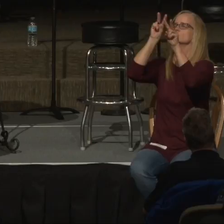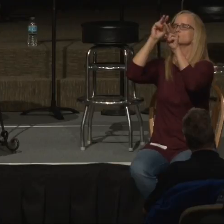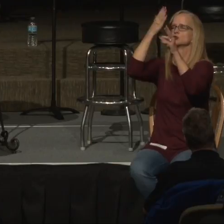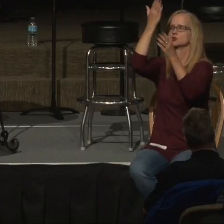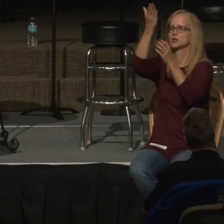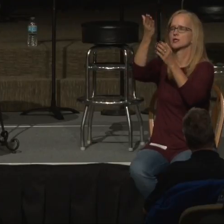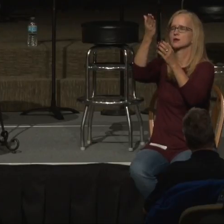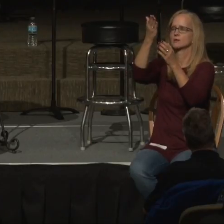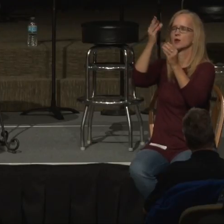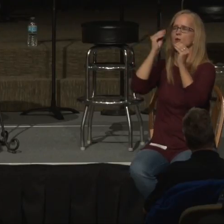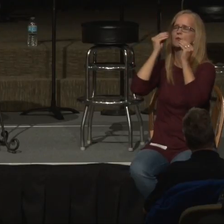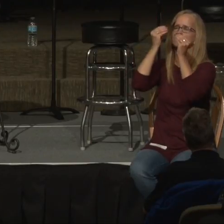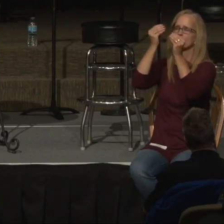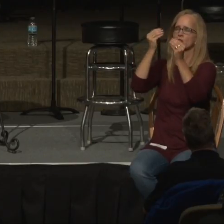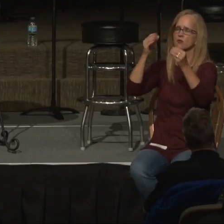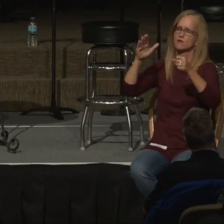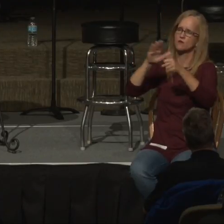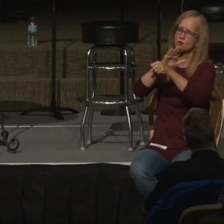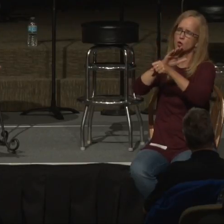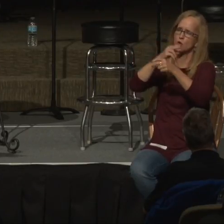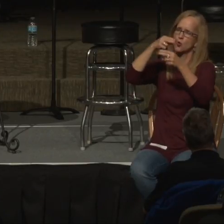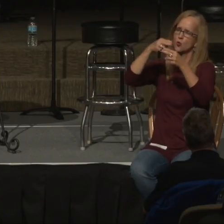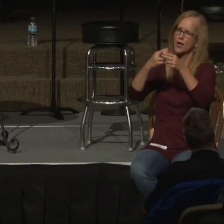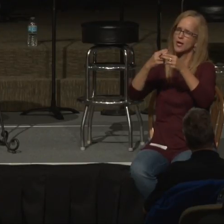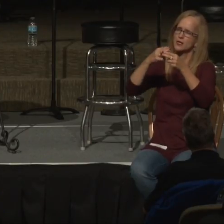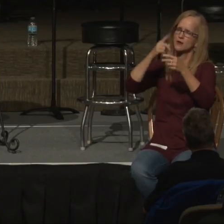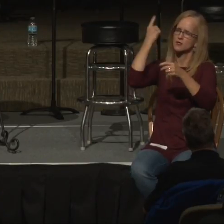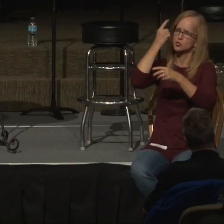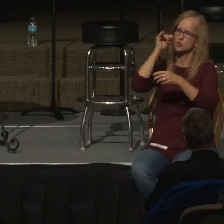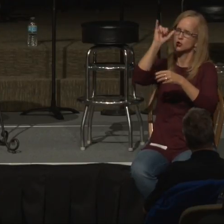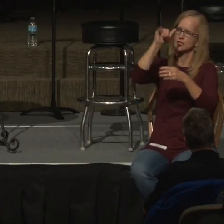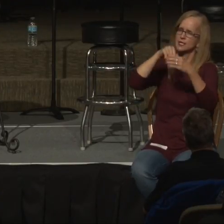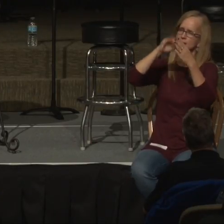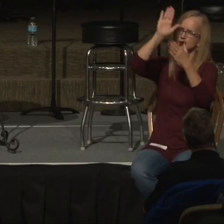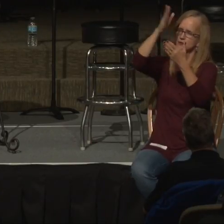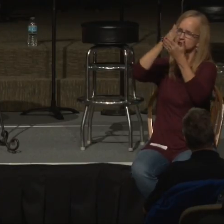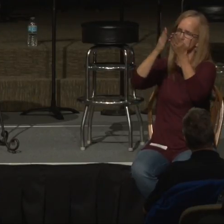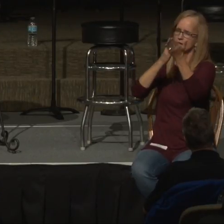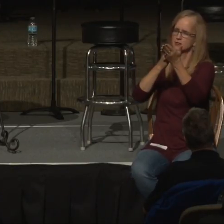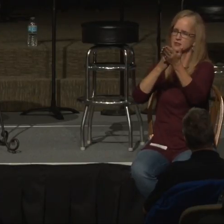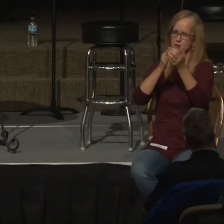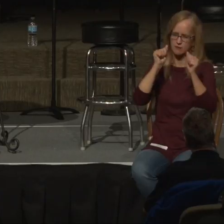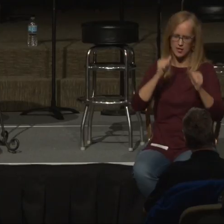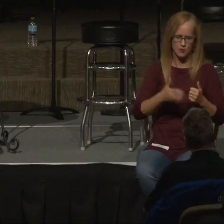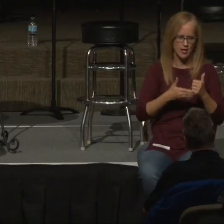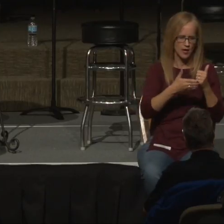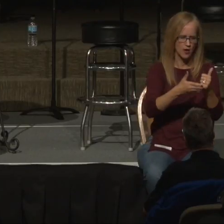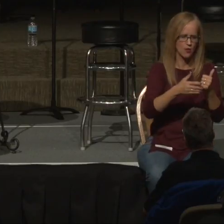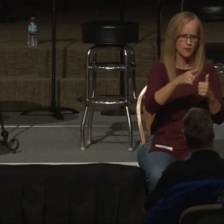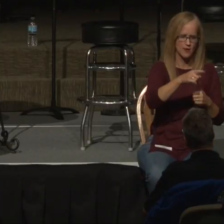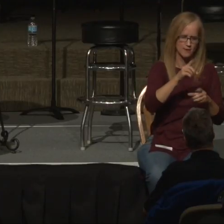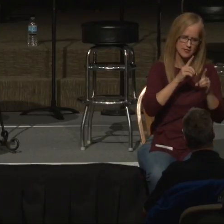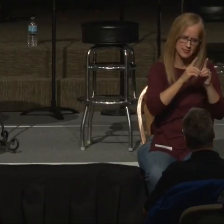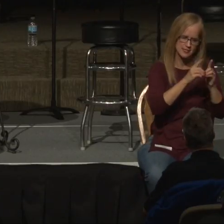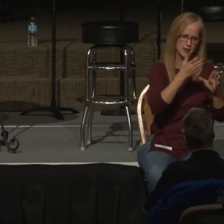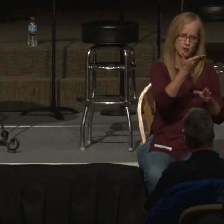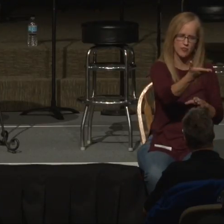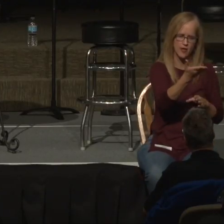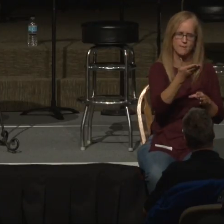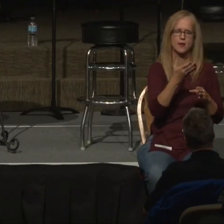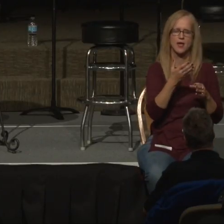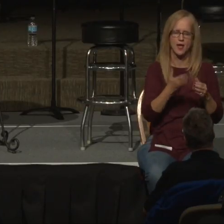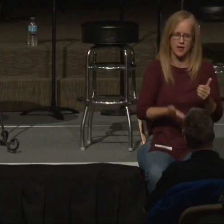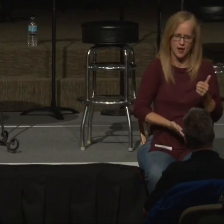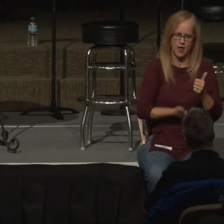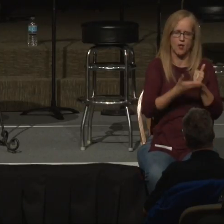of their eternity in his hands. Give us an opportunity to pray with them, to minister to them, to disciple them, and help them to grow in that